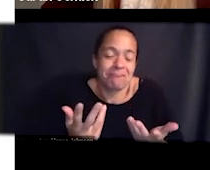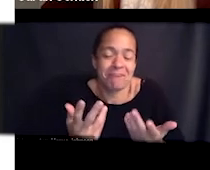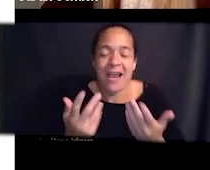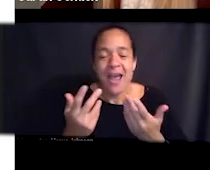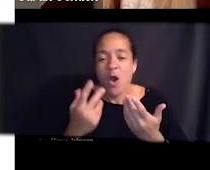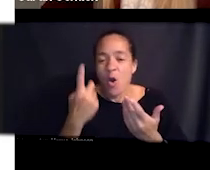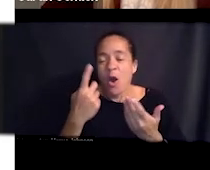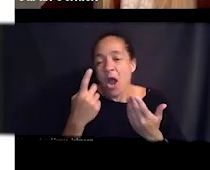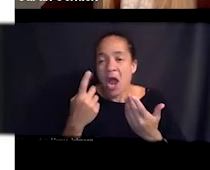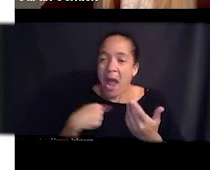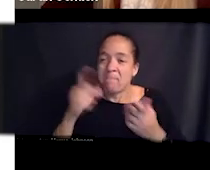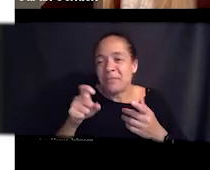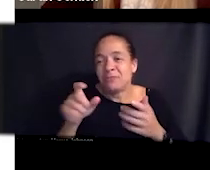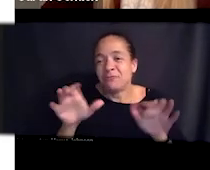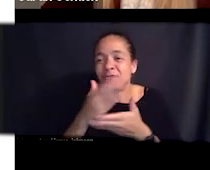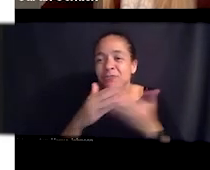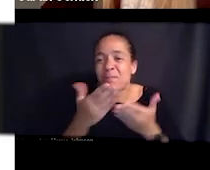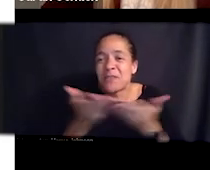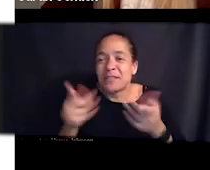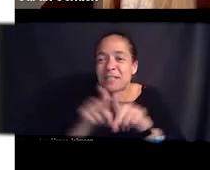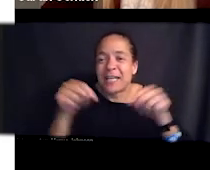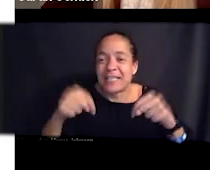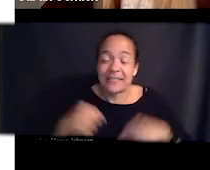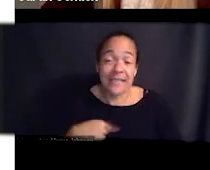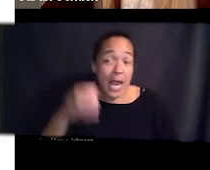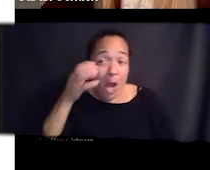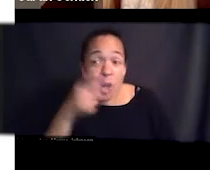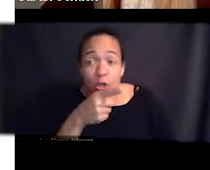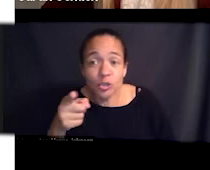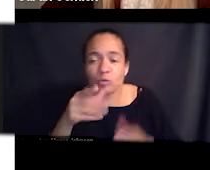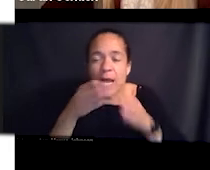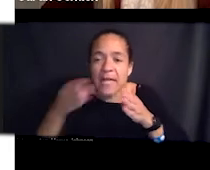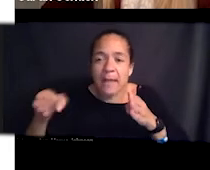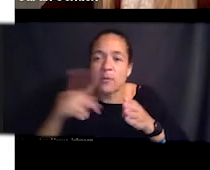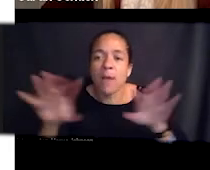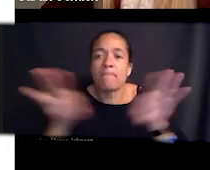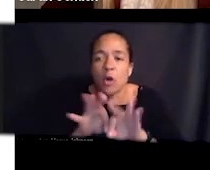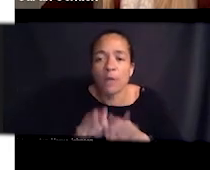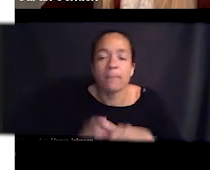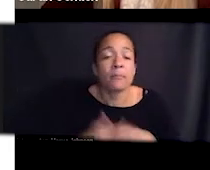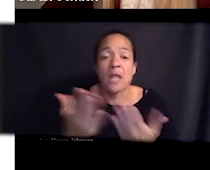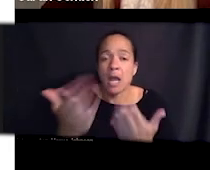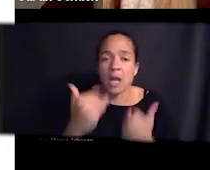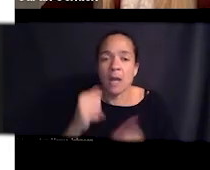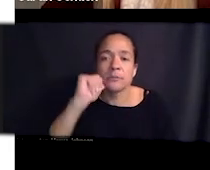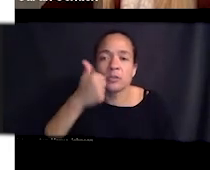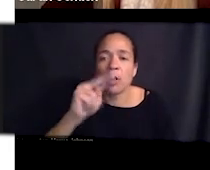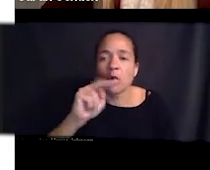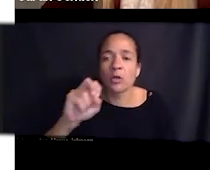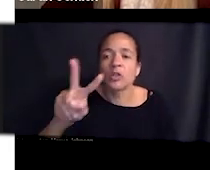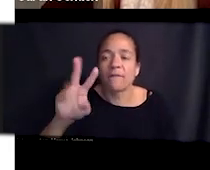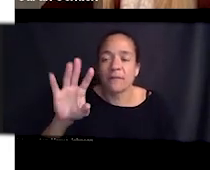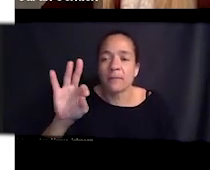So we've heard you. Neighborhoods are important, and come tomorrow, November 9th, but also go